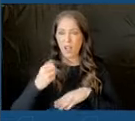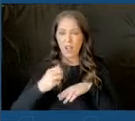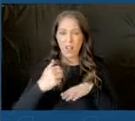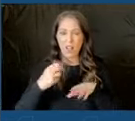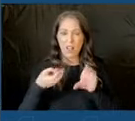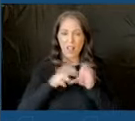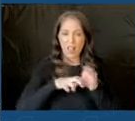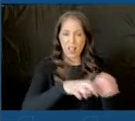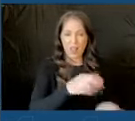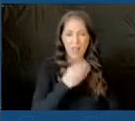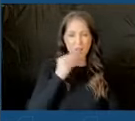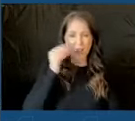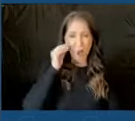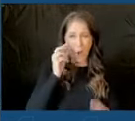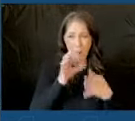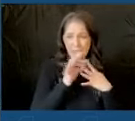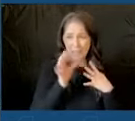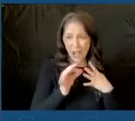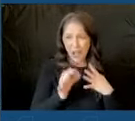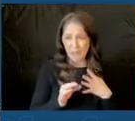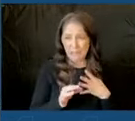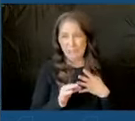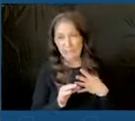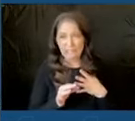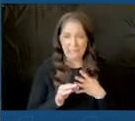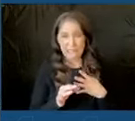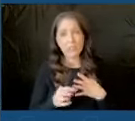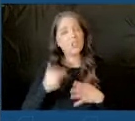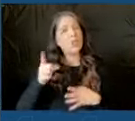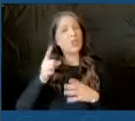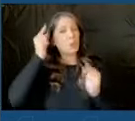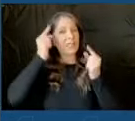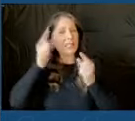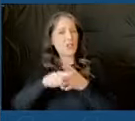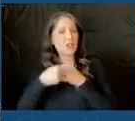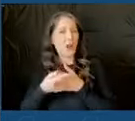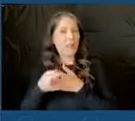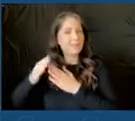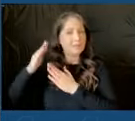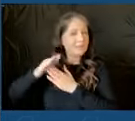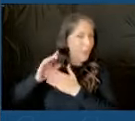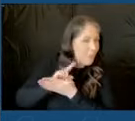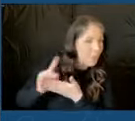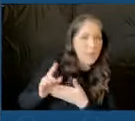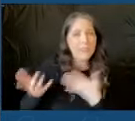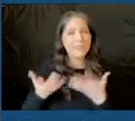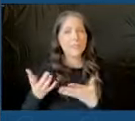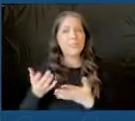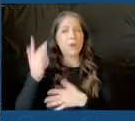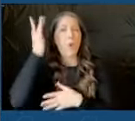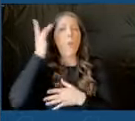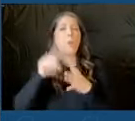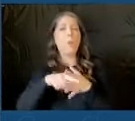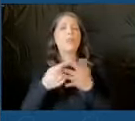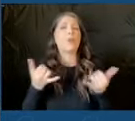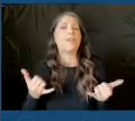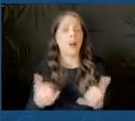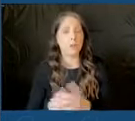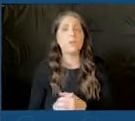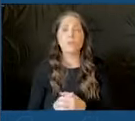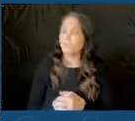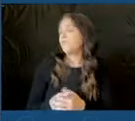purely optional. Did you consider starting this at the top of the week? And what was the final sort of factor for you to remove the mask? Yeah, that's